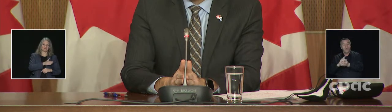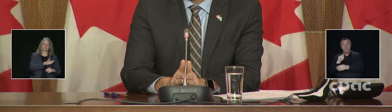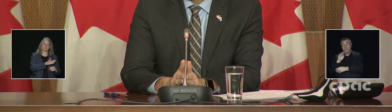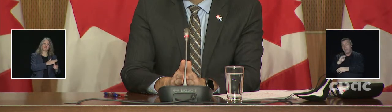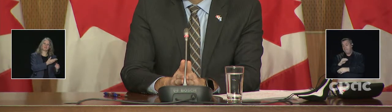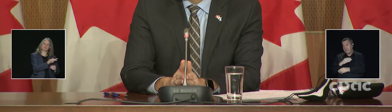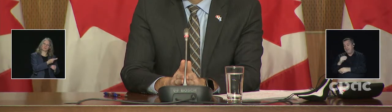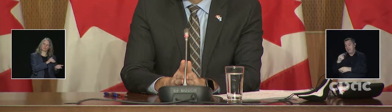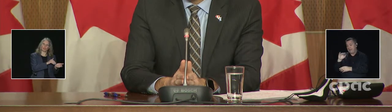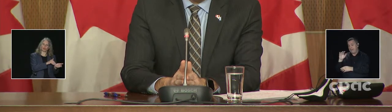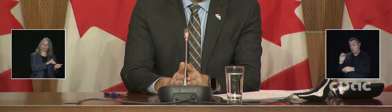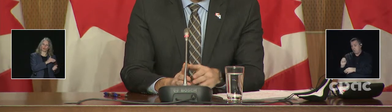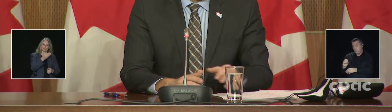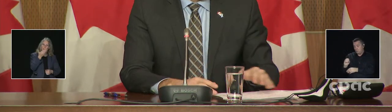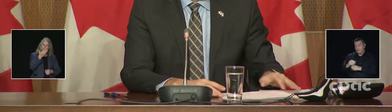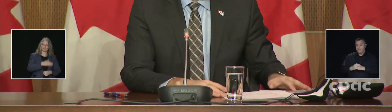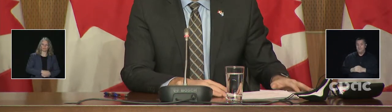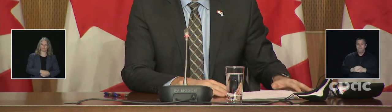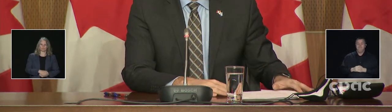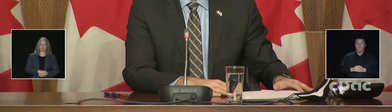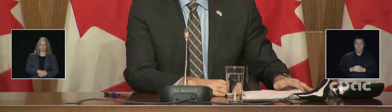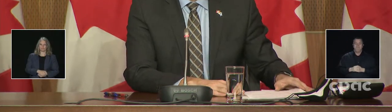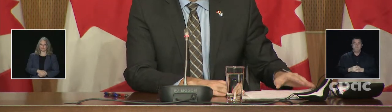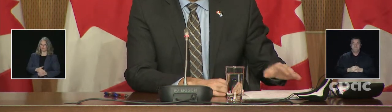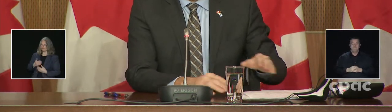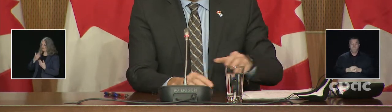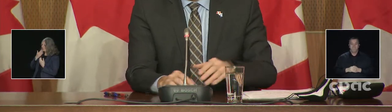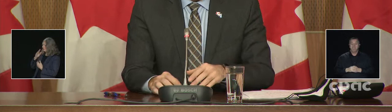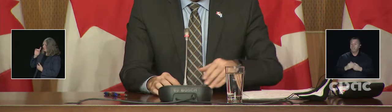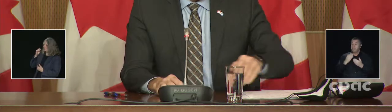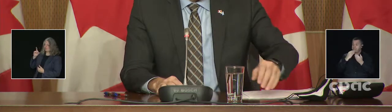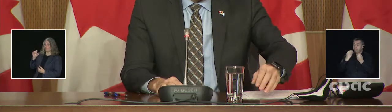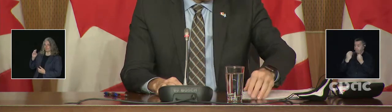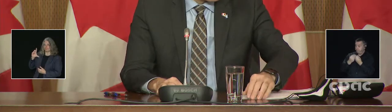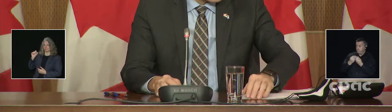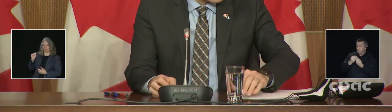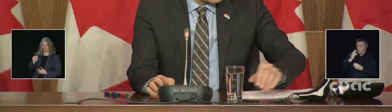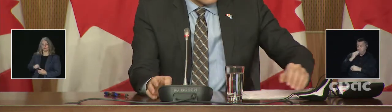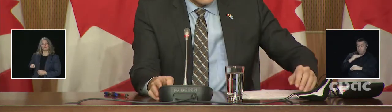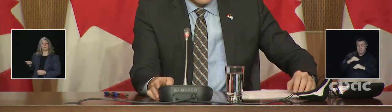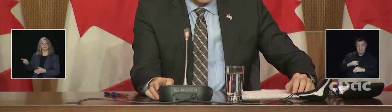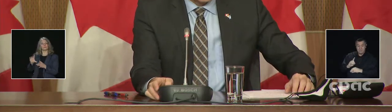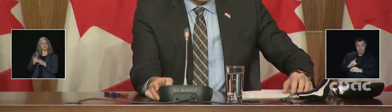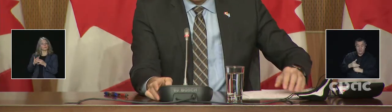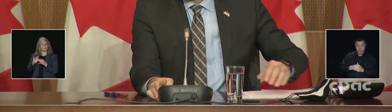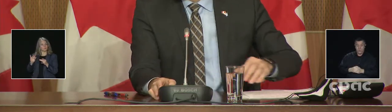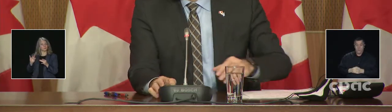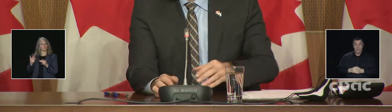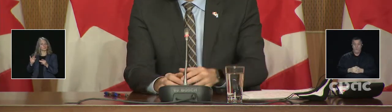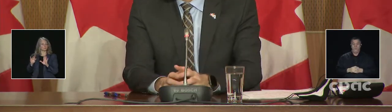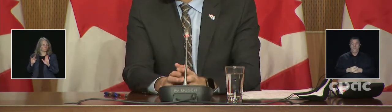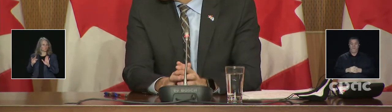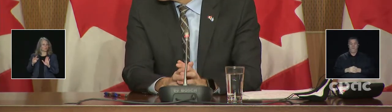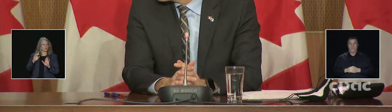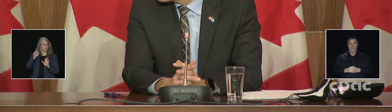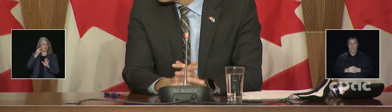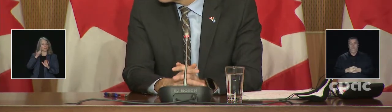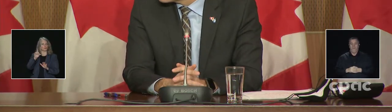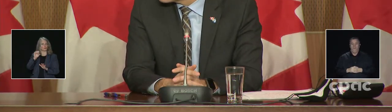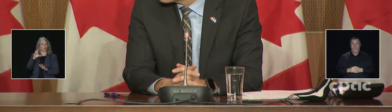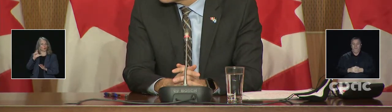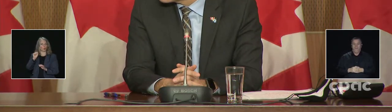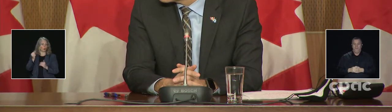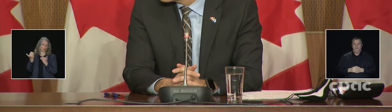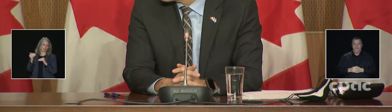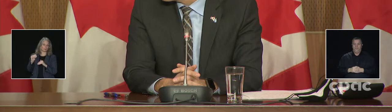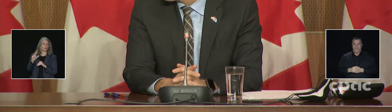Tam. Thank you very much, Minister Duclos. As you mentioned, Minister Duclos will be taking questions for about